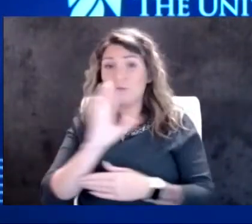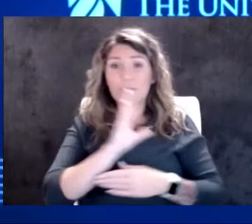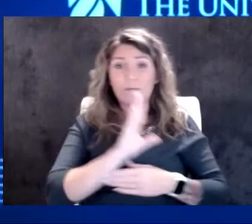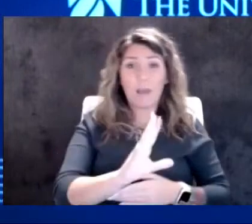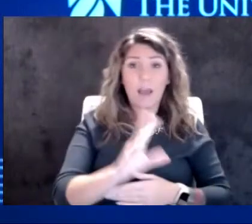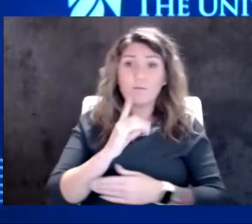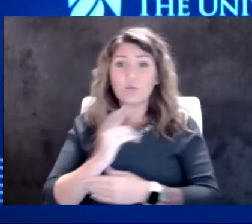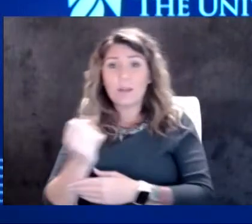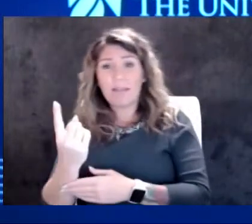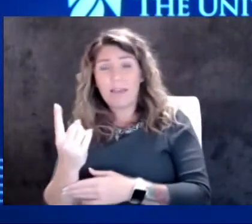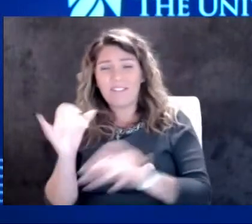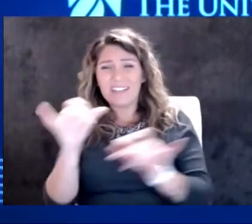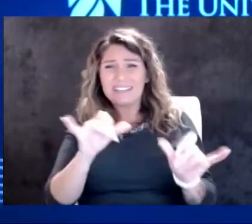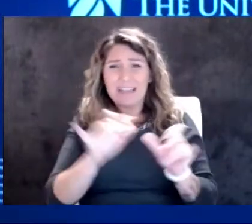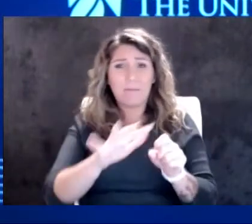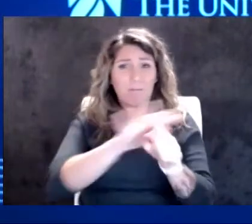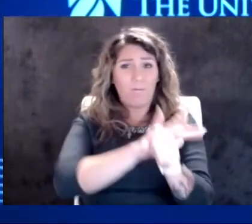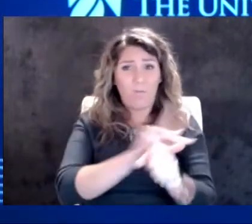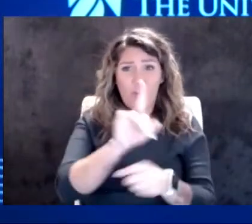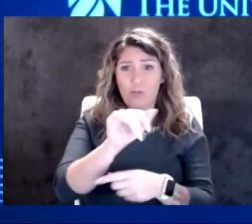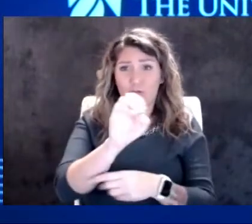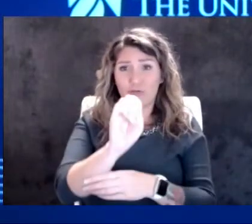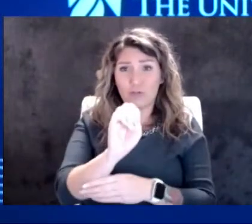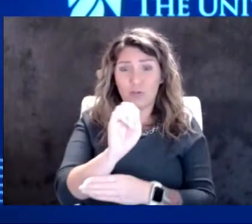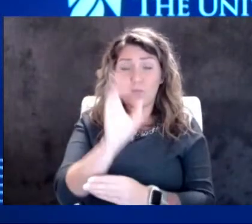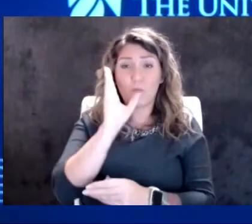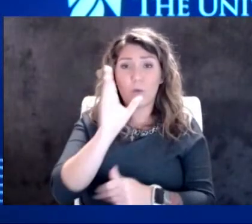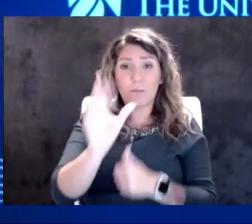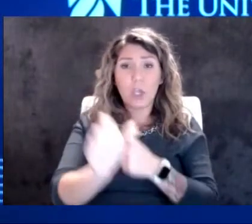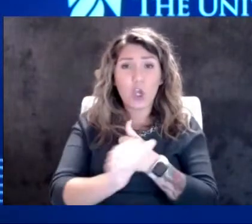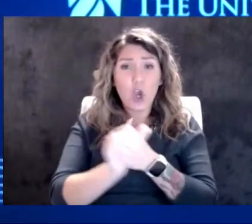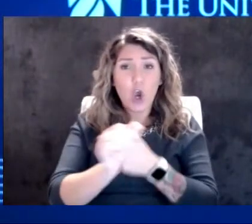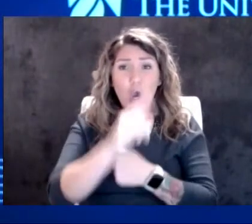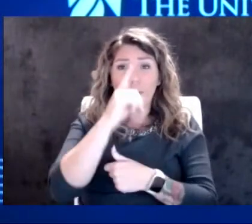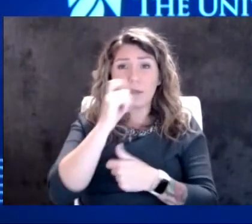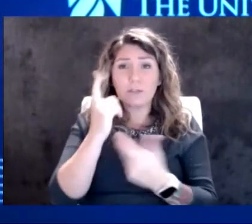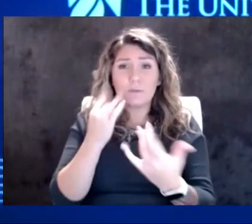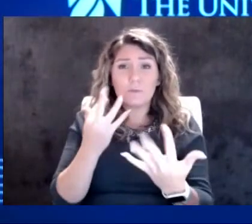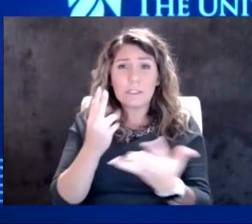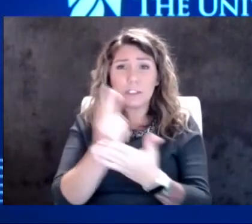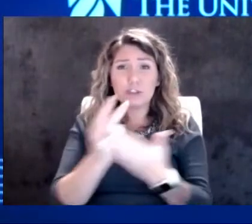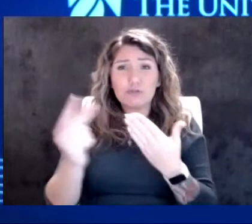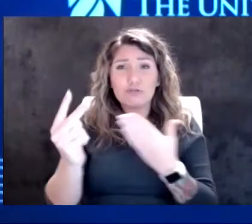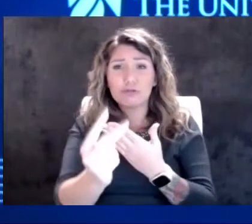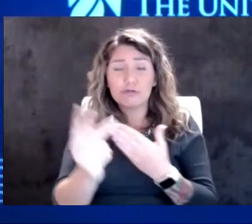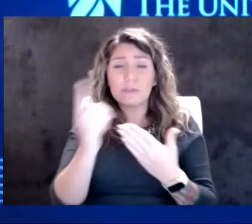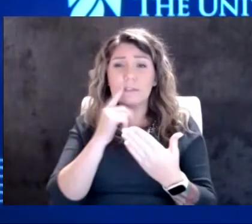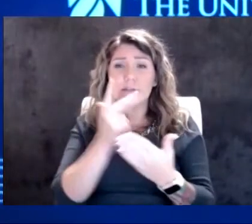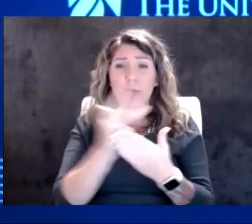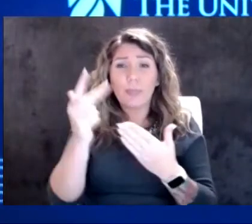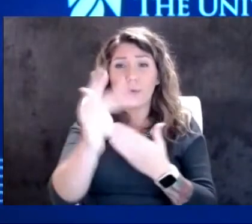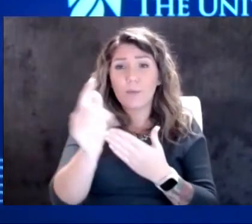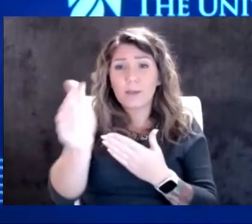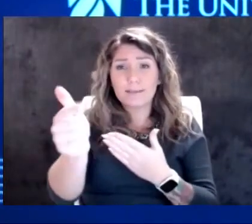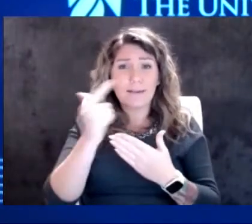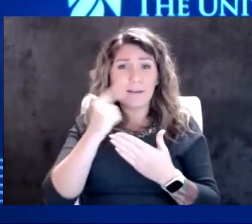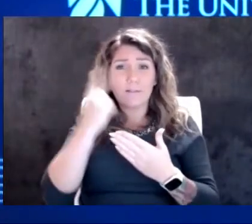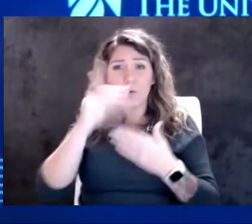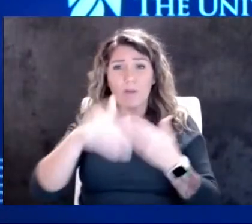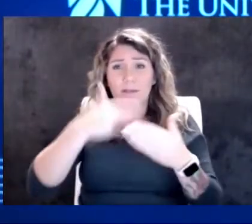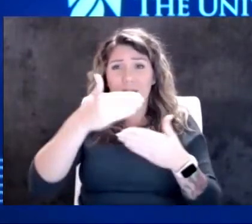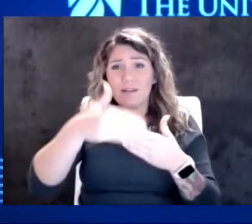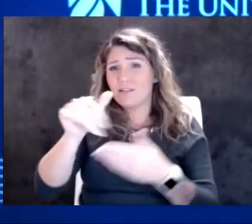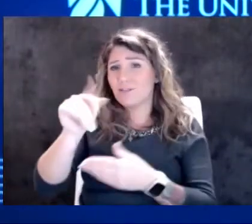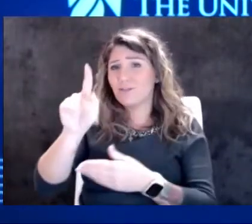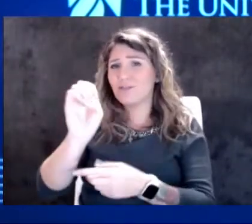as the full dose. Is there going to be harm because you wanted to wait 2 more weeks or 3 more weeks to get it, to get the next dose?